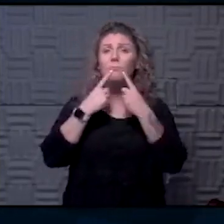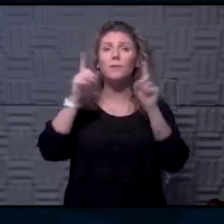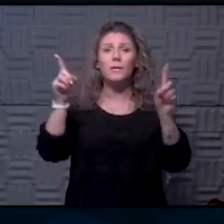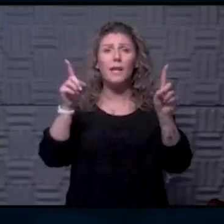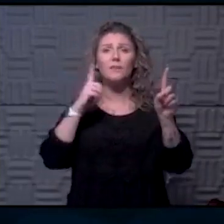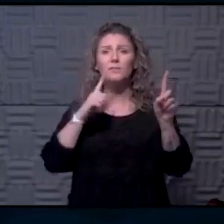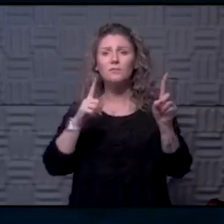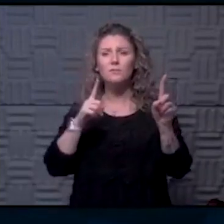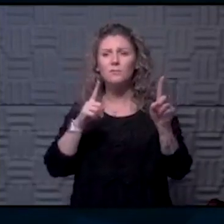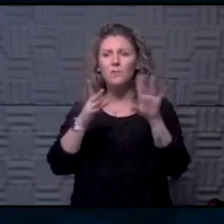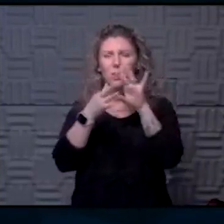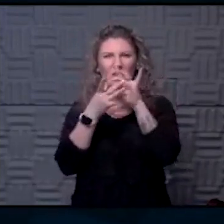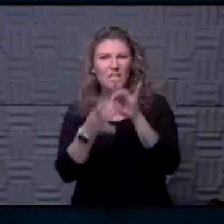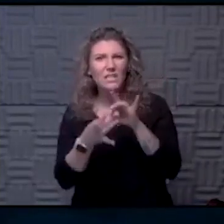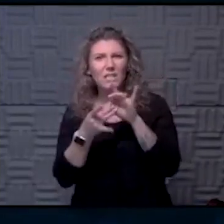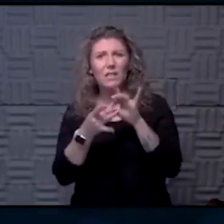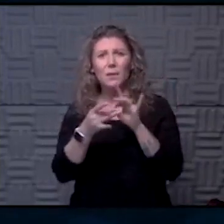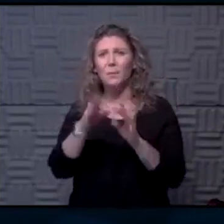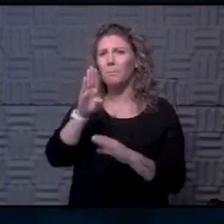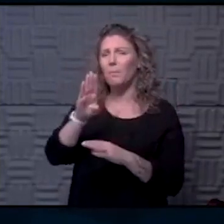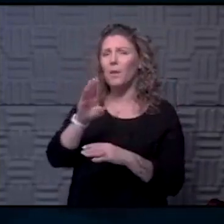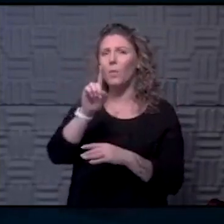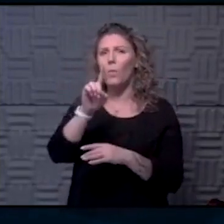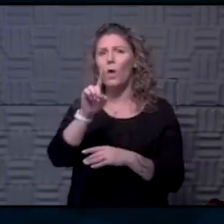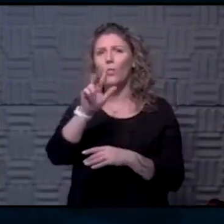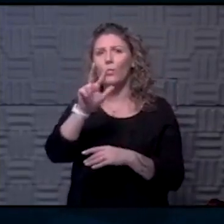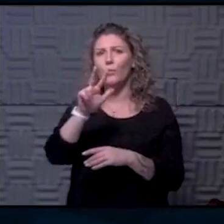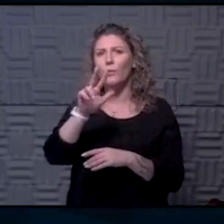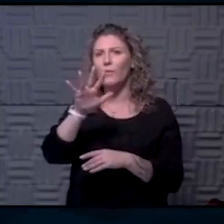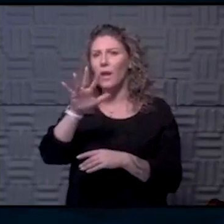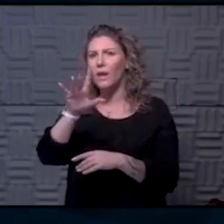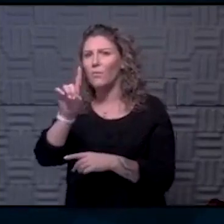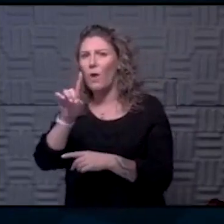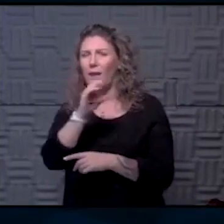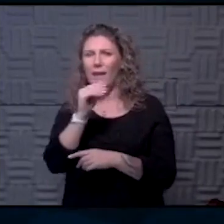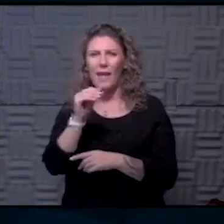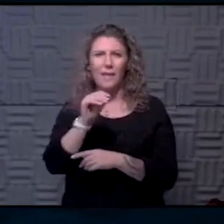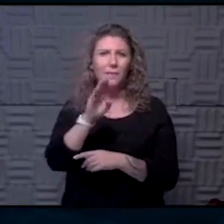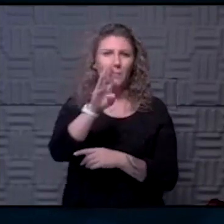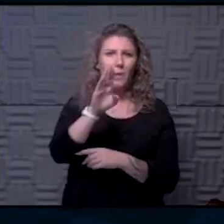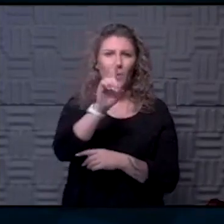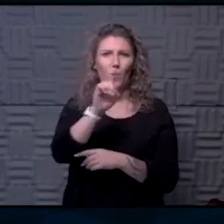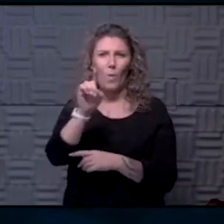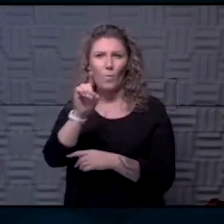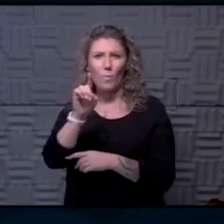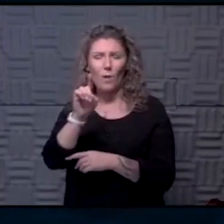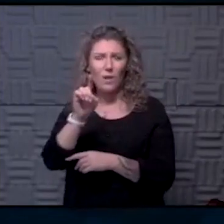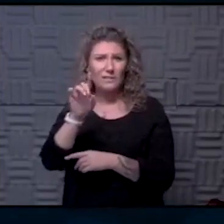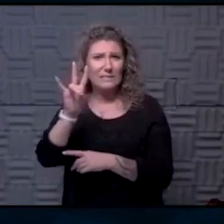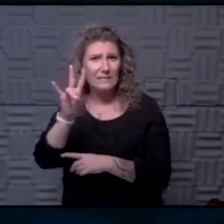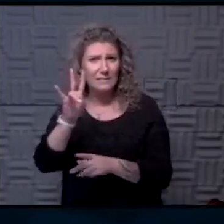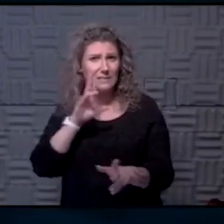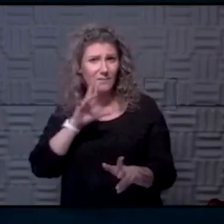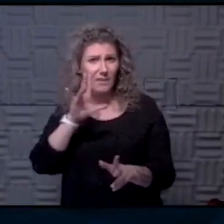they had tracked the B1351 and the B117, I think even just last week,